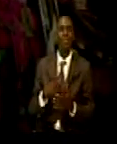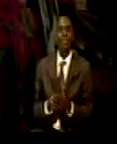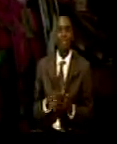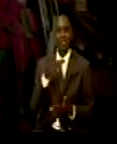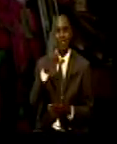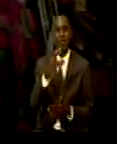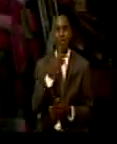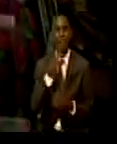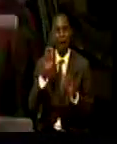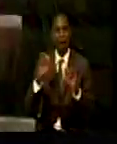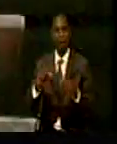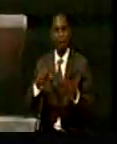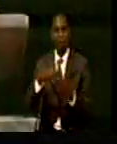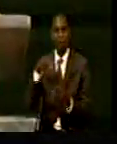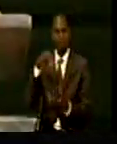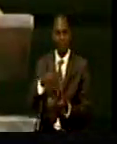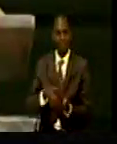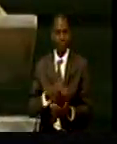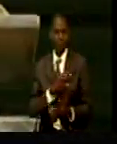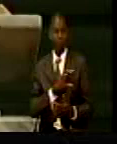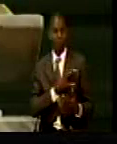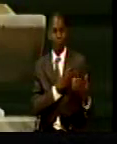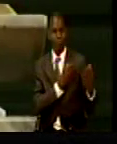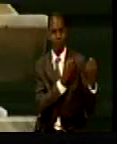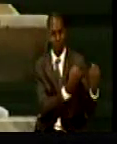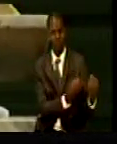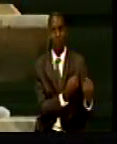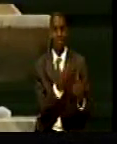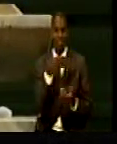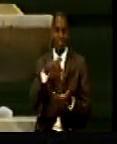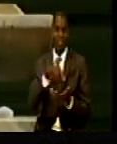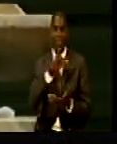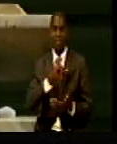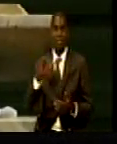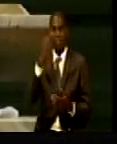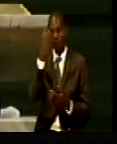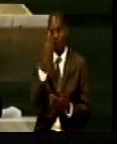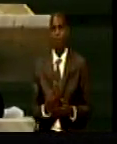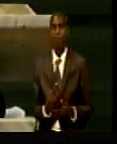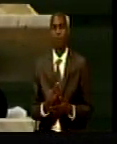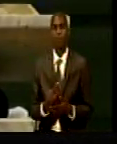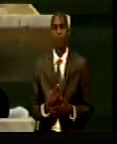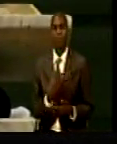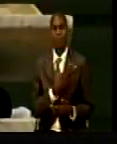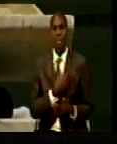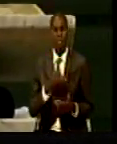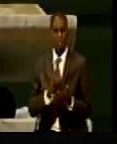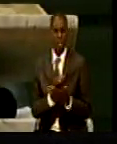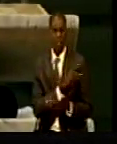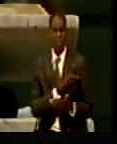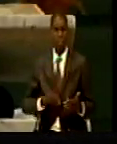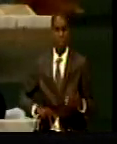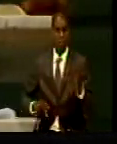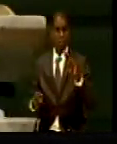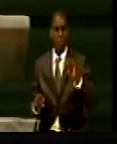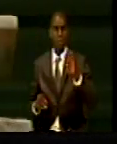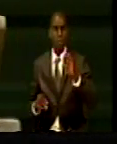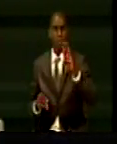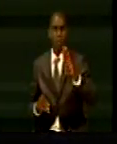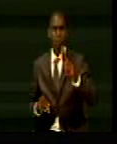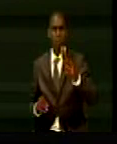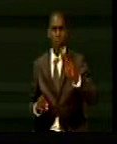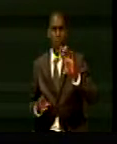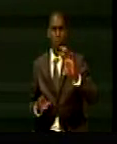stand courageously standing alone. And so Nebuchadnezzar was angry. The anger of